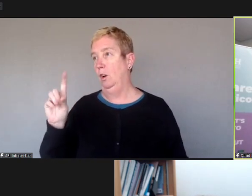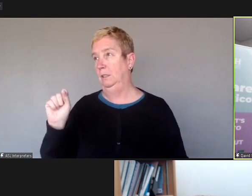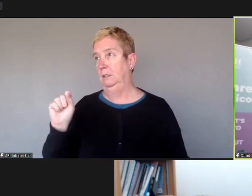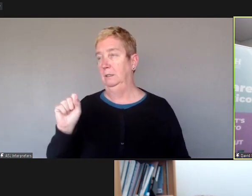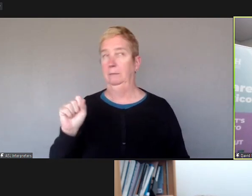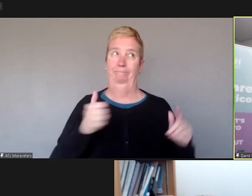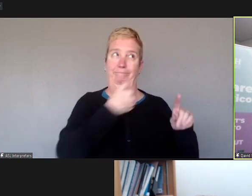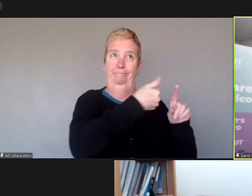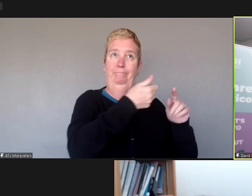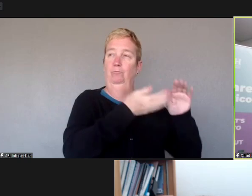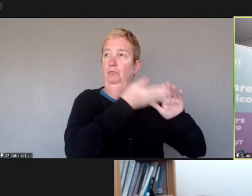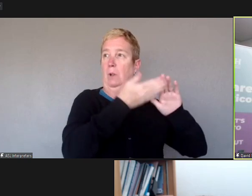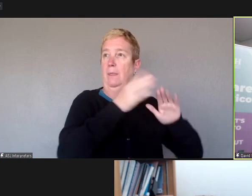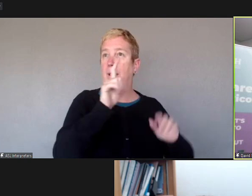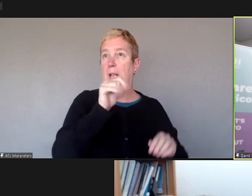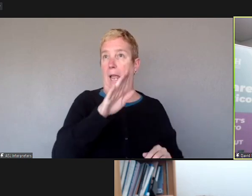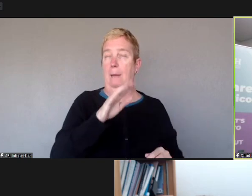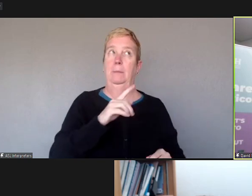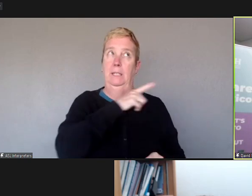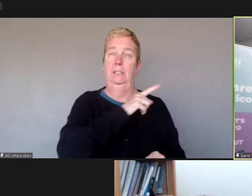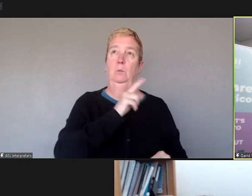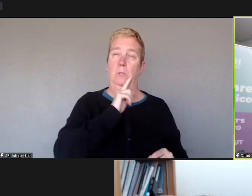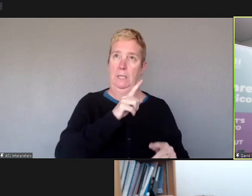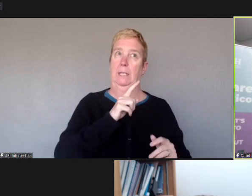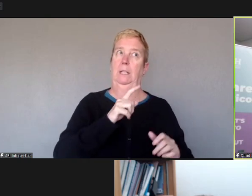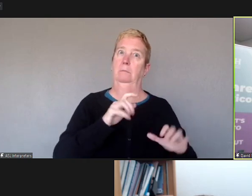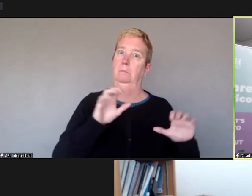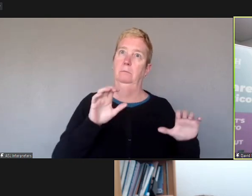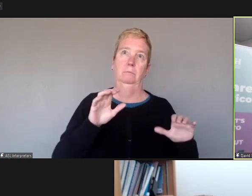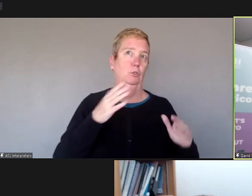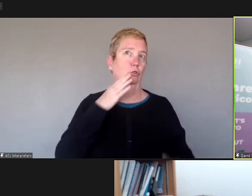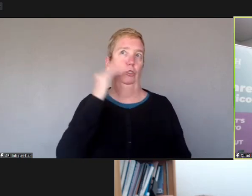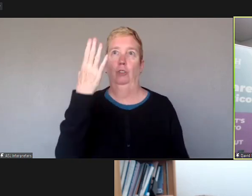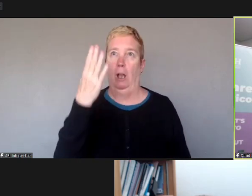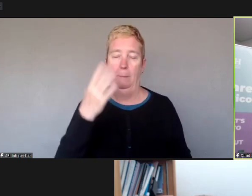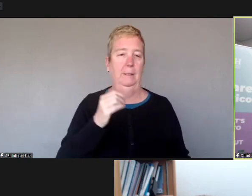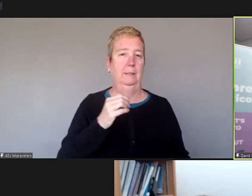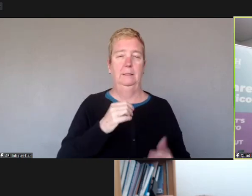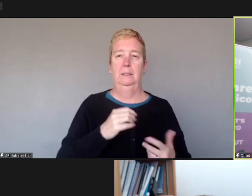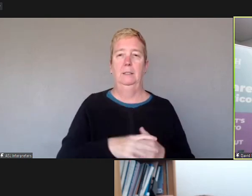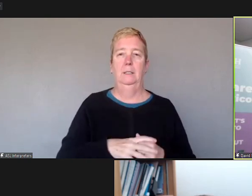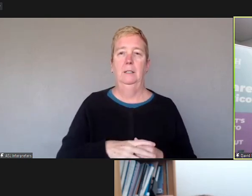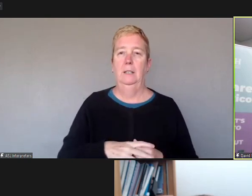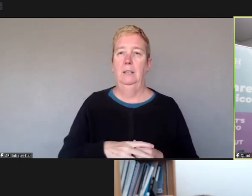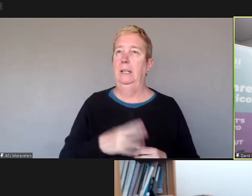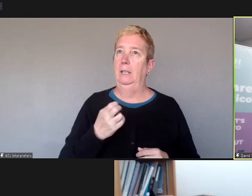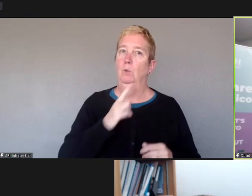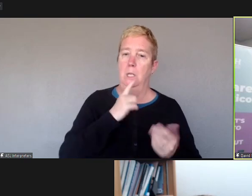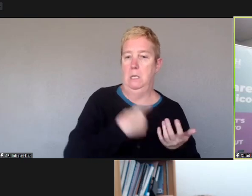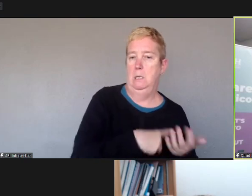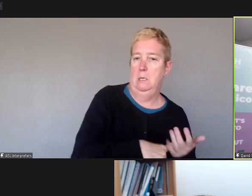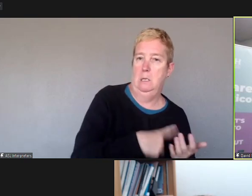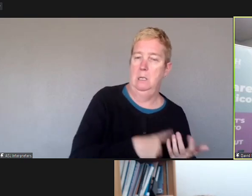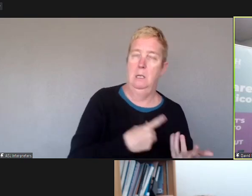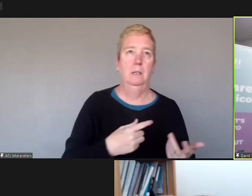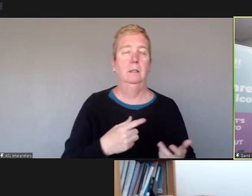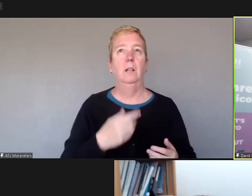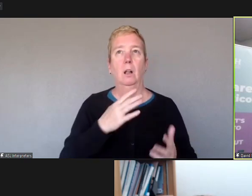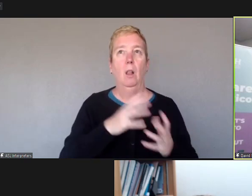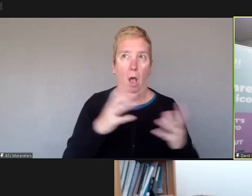director, really done an amazing job and has a lot to say about this. But anything else from those discussions or your own thoughts,